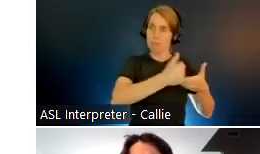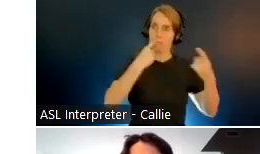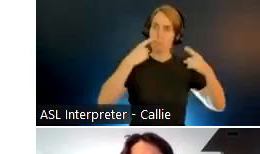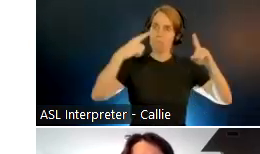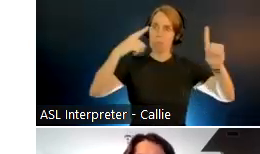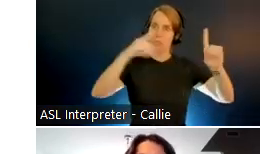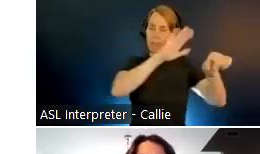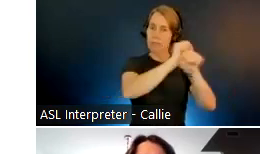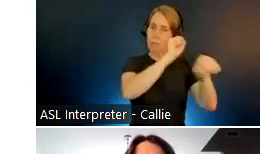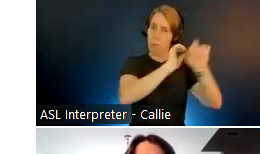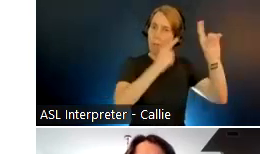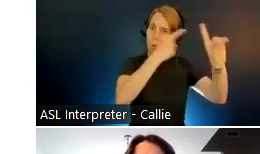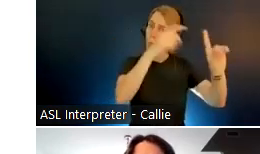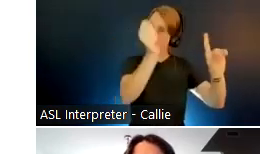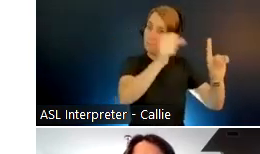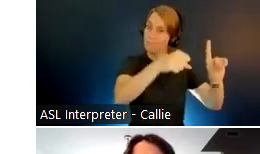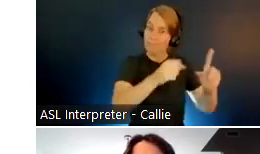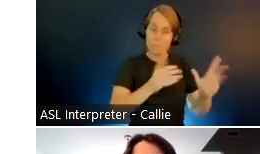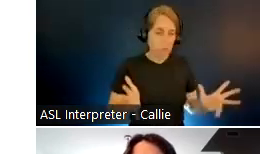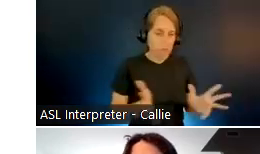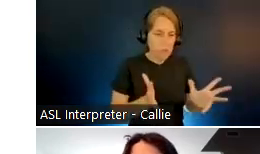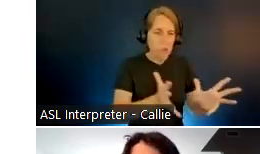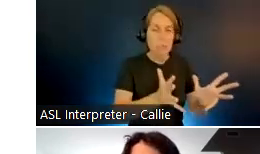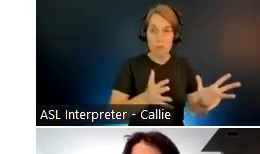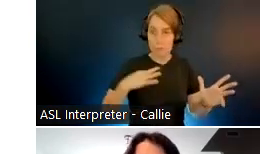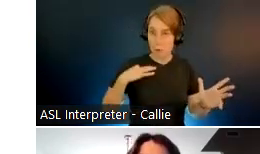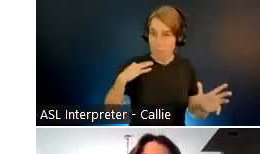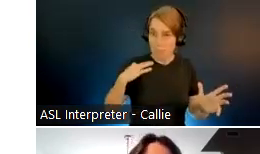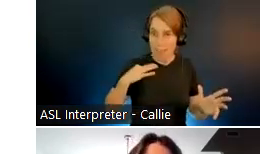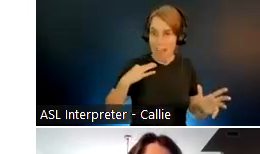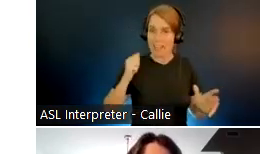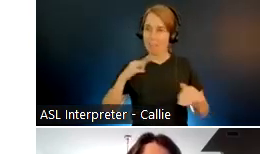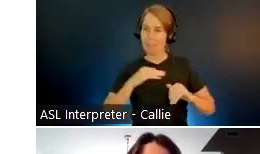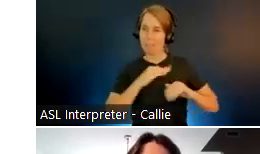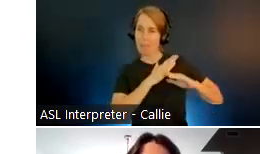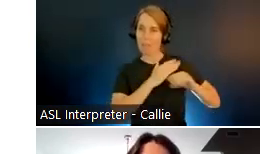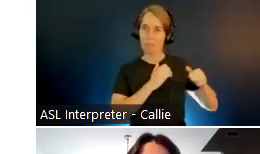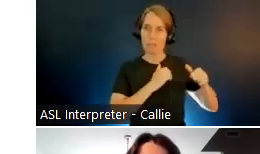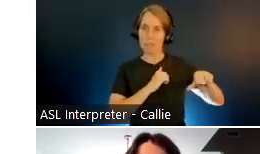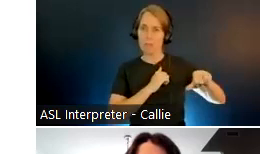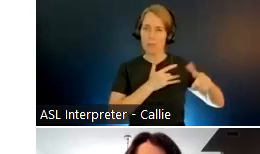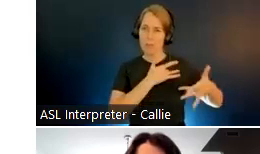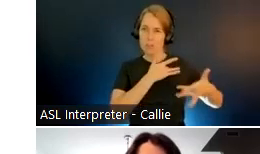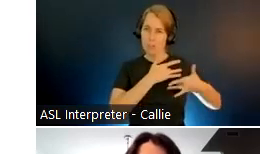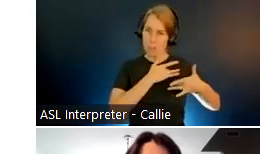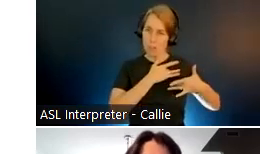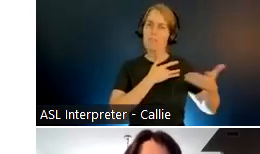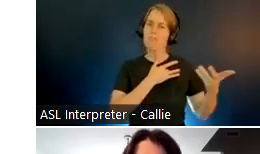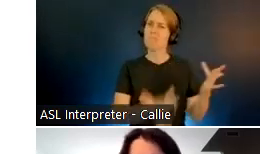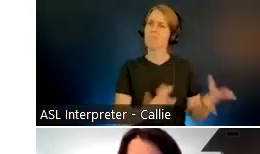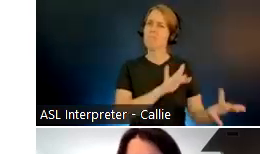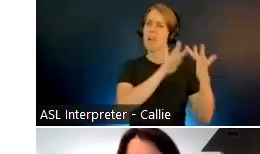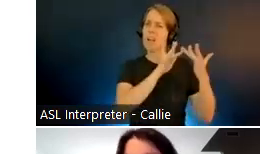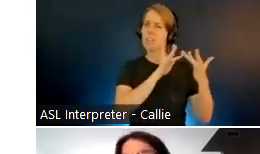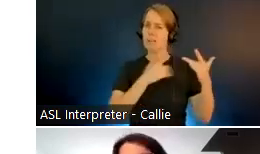them to apply. And then if you're having barriers or concerns in that, then don't hesitate to reach out to us